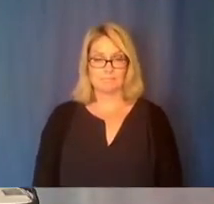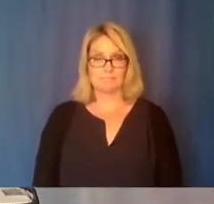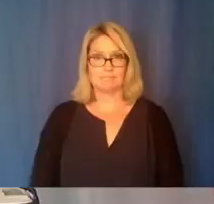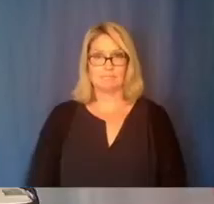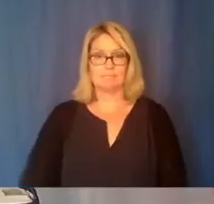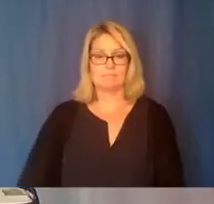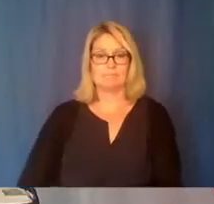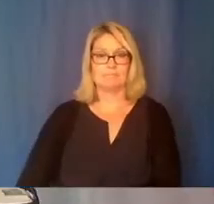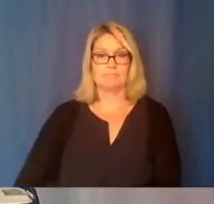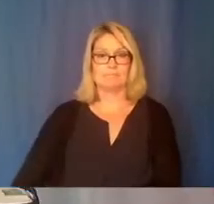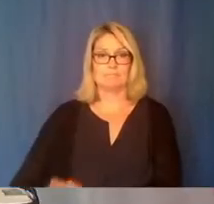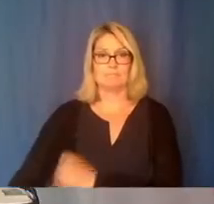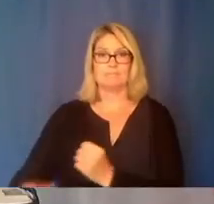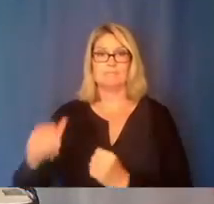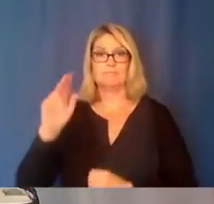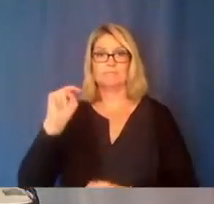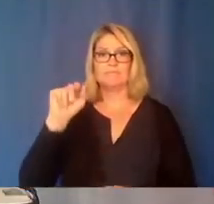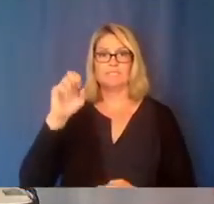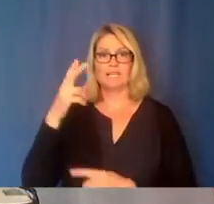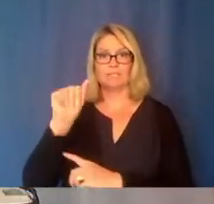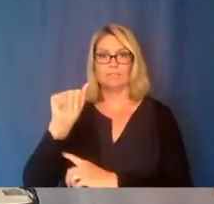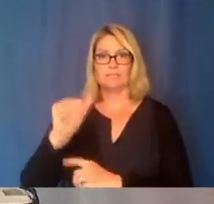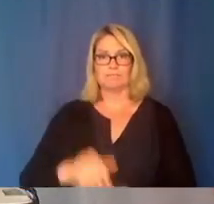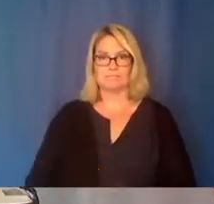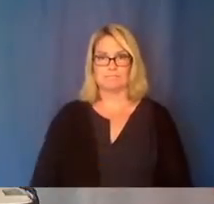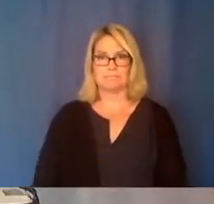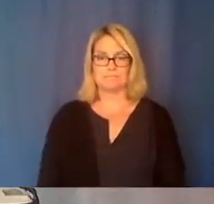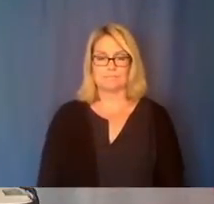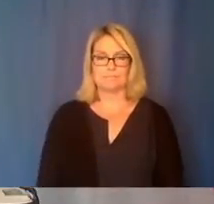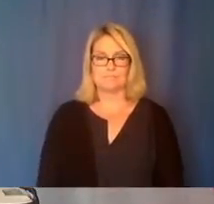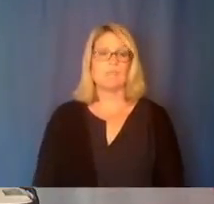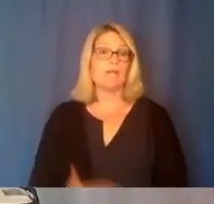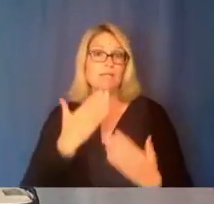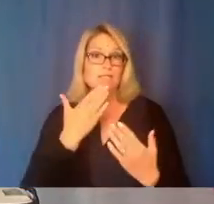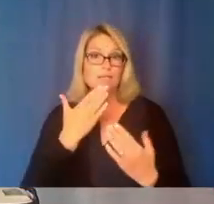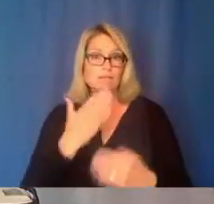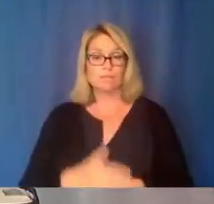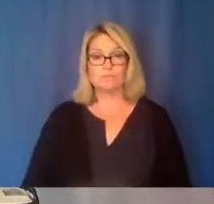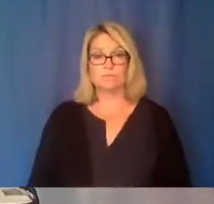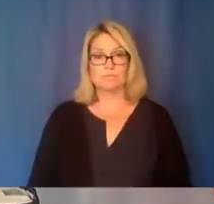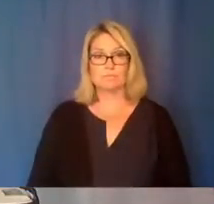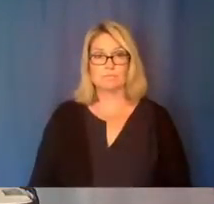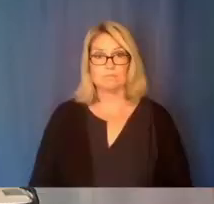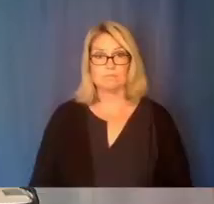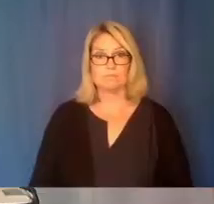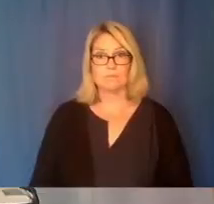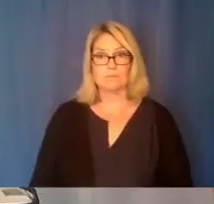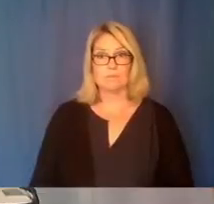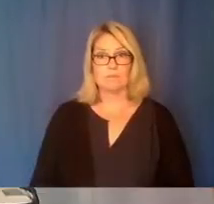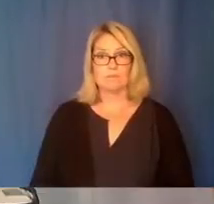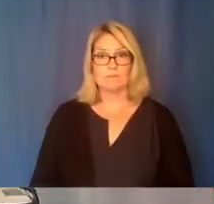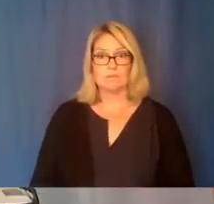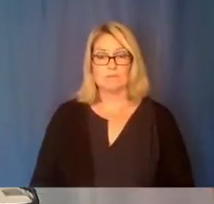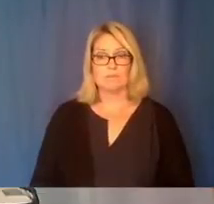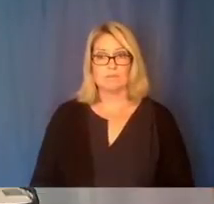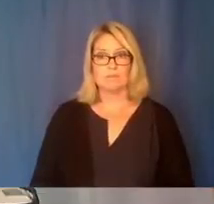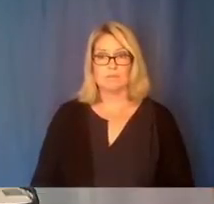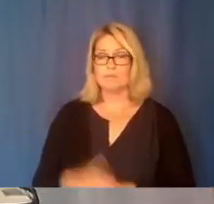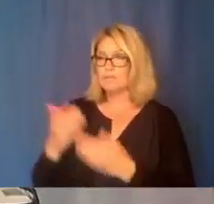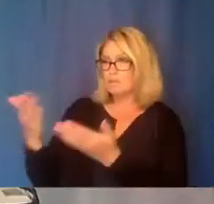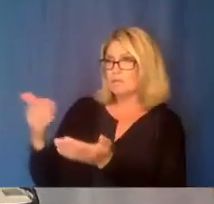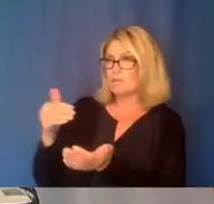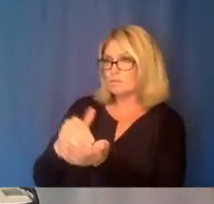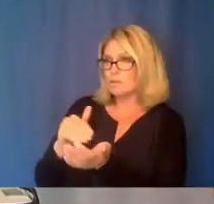Natasha Pace, CTV. Thank you. Dr. Morrison, a lot of people may hear the announcement today about